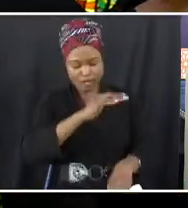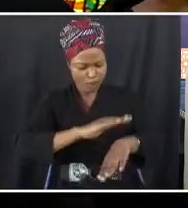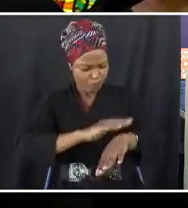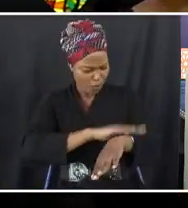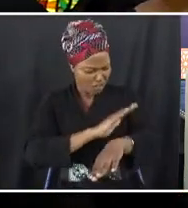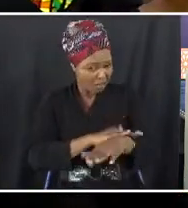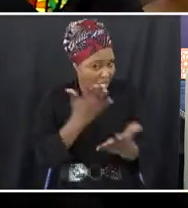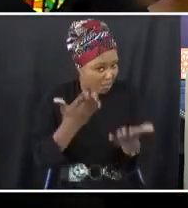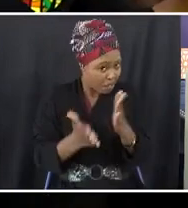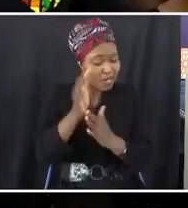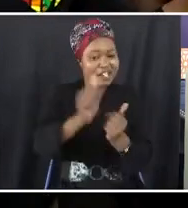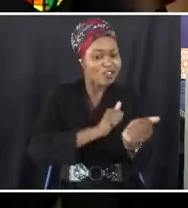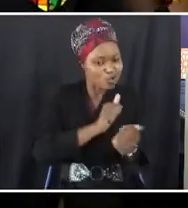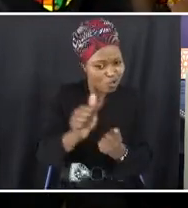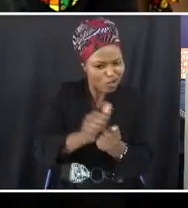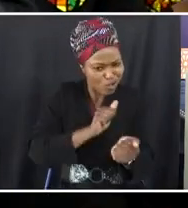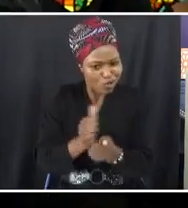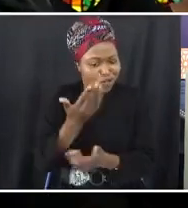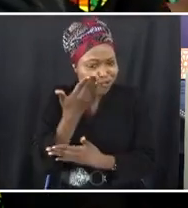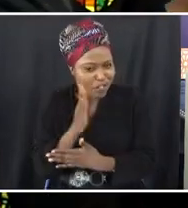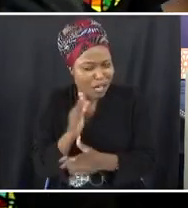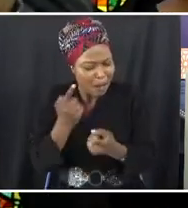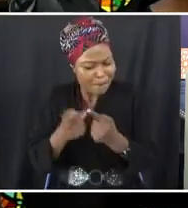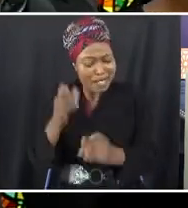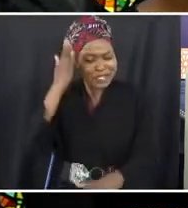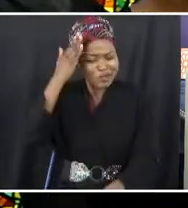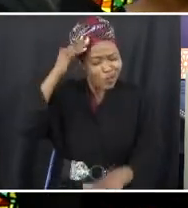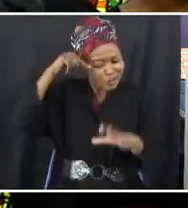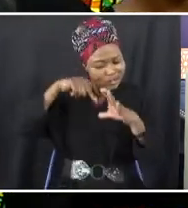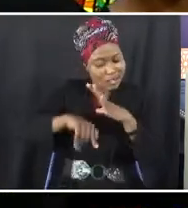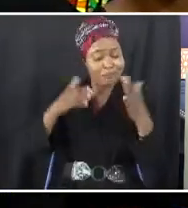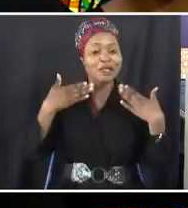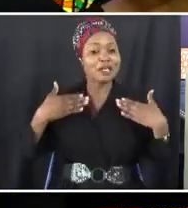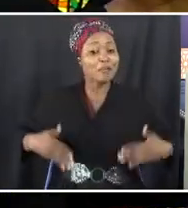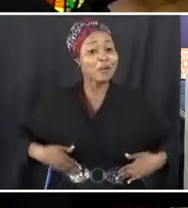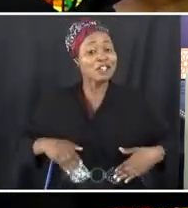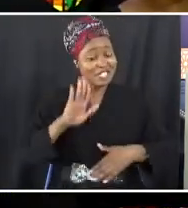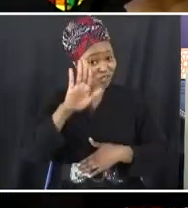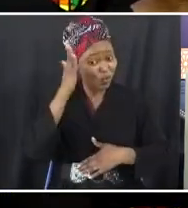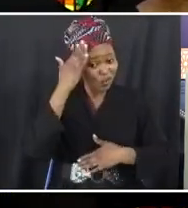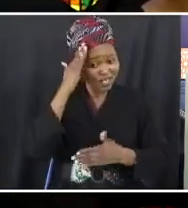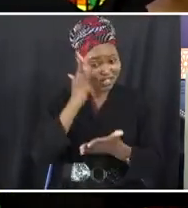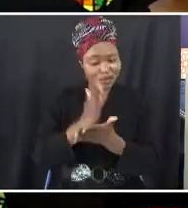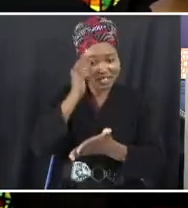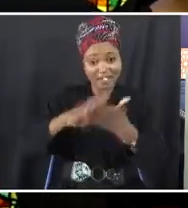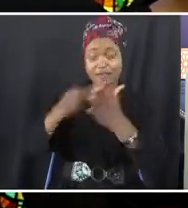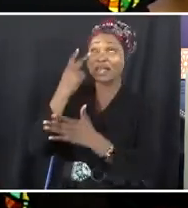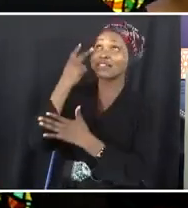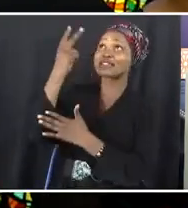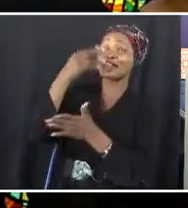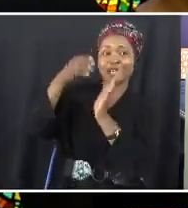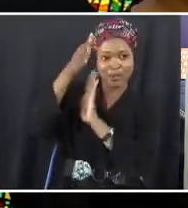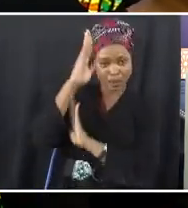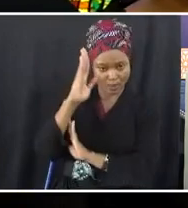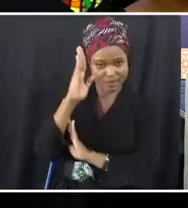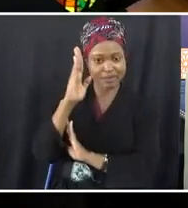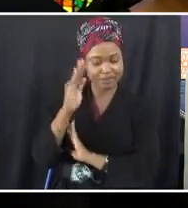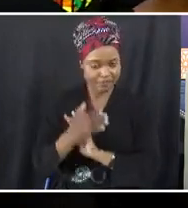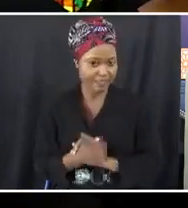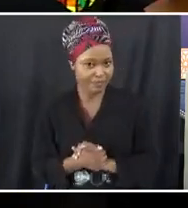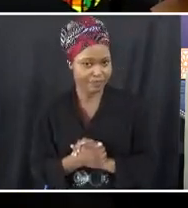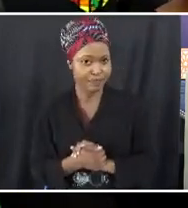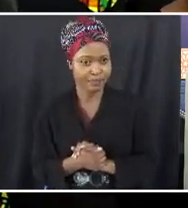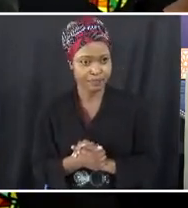be destroyed, he knows that one day in his flesh he shall see God.